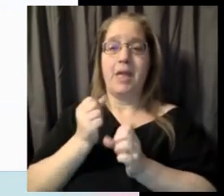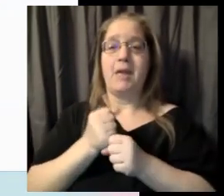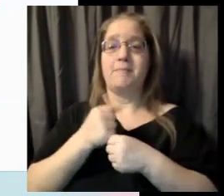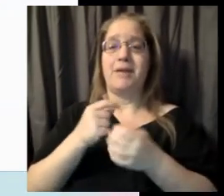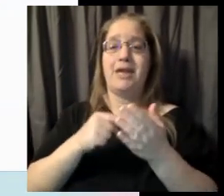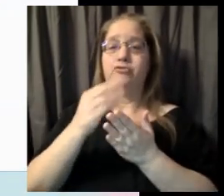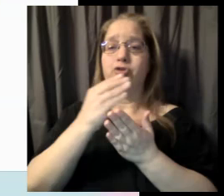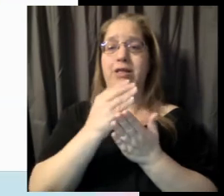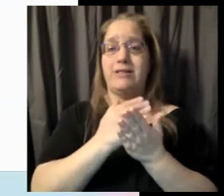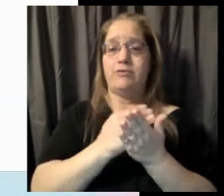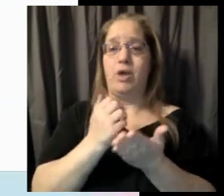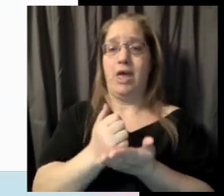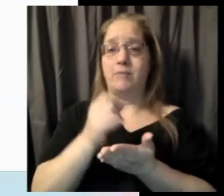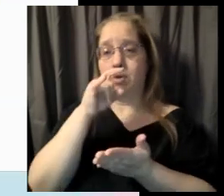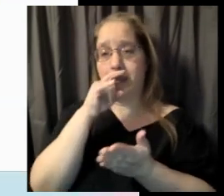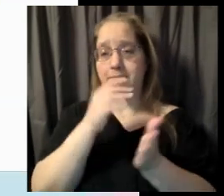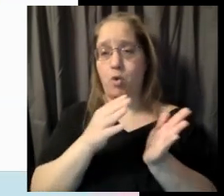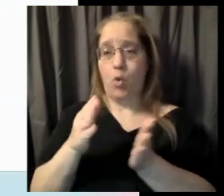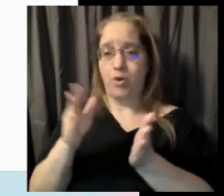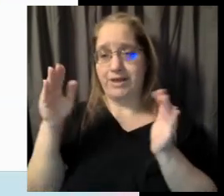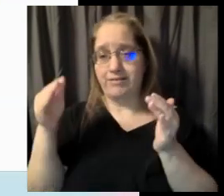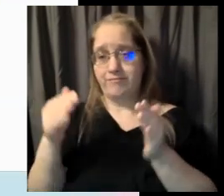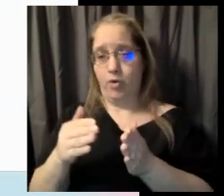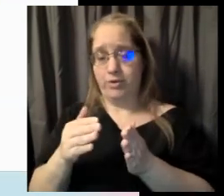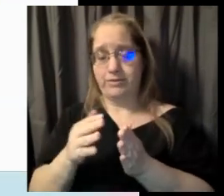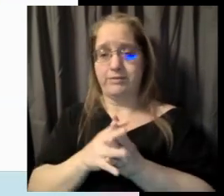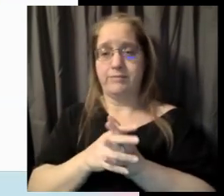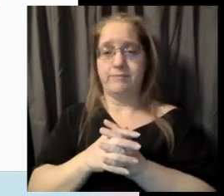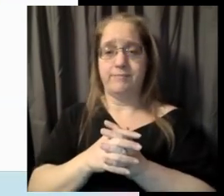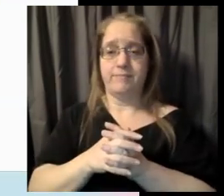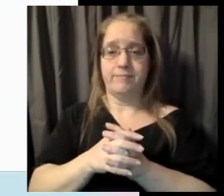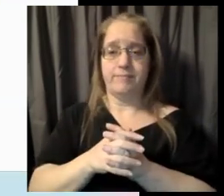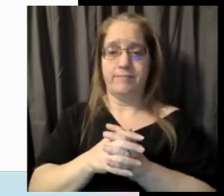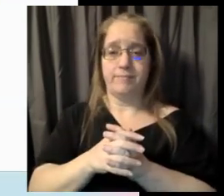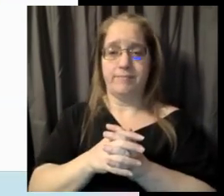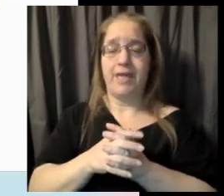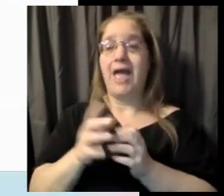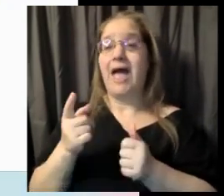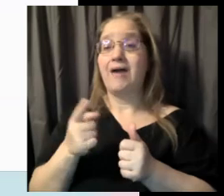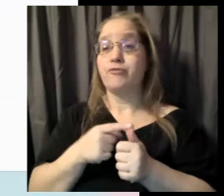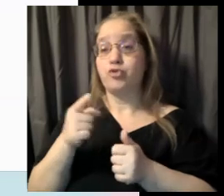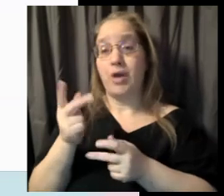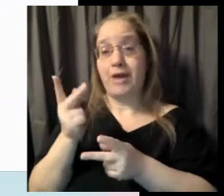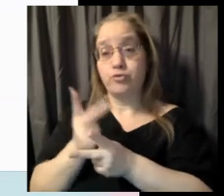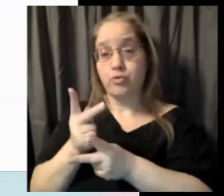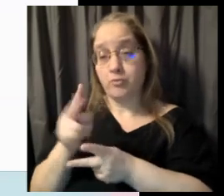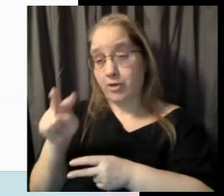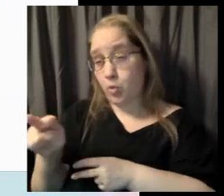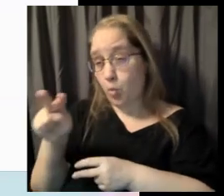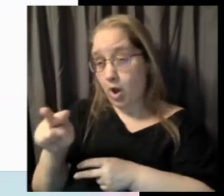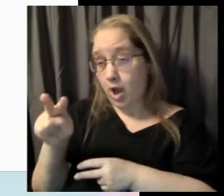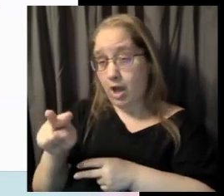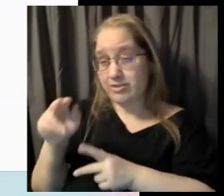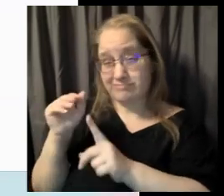help your child stay organized and focused. At first, you'll have to supervise them closely and then give these